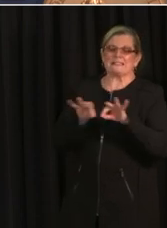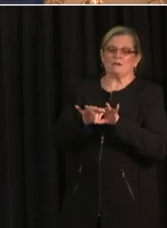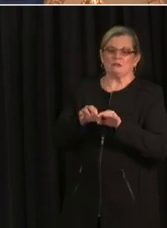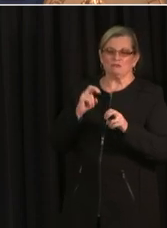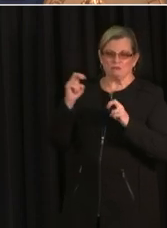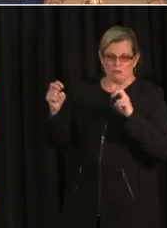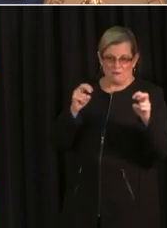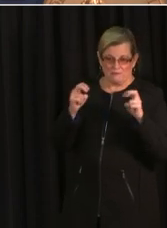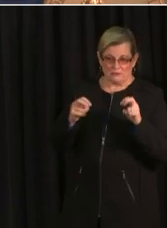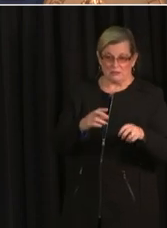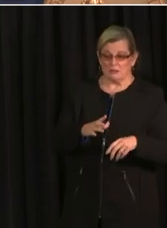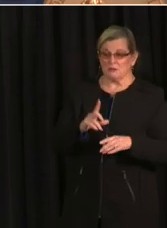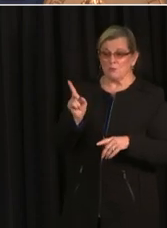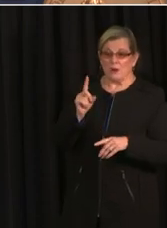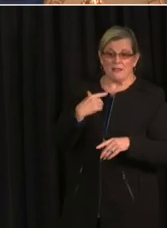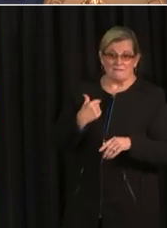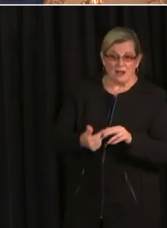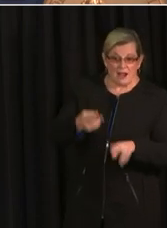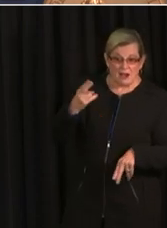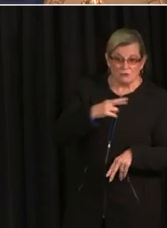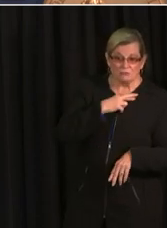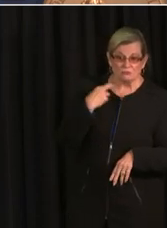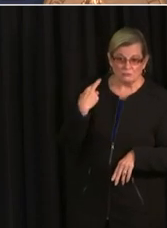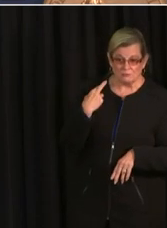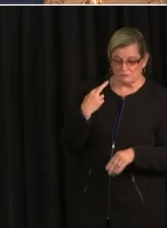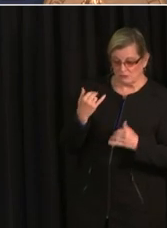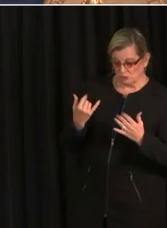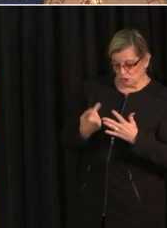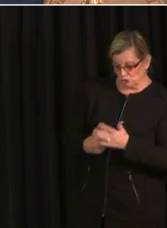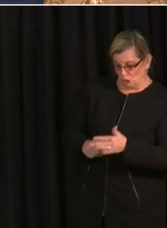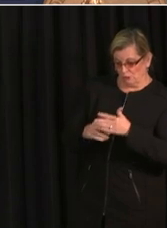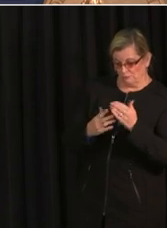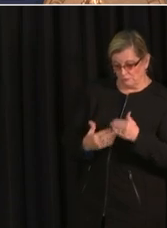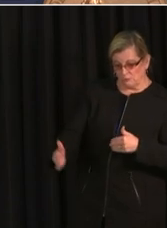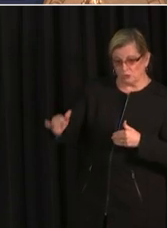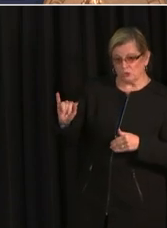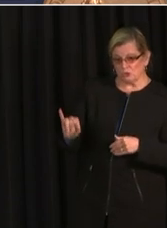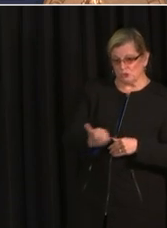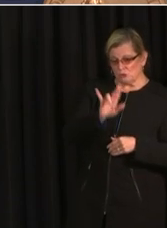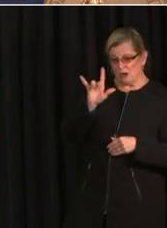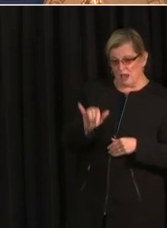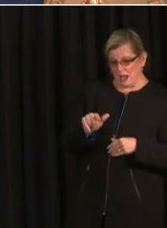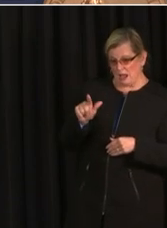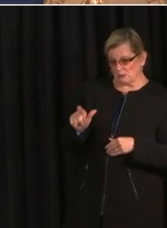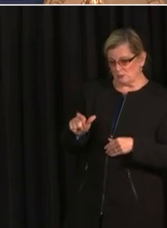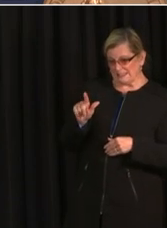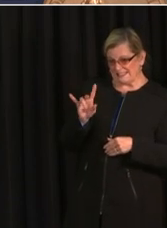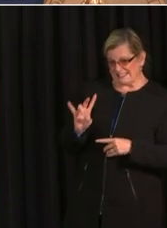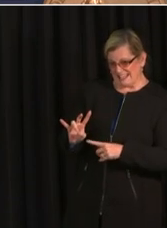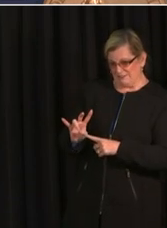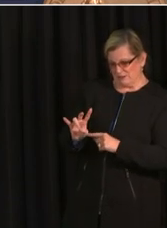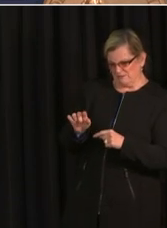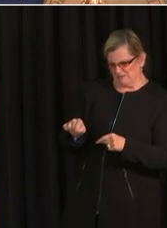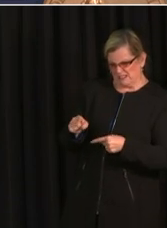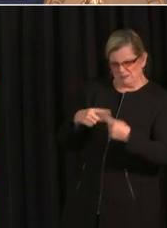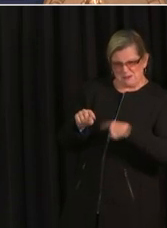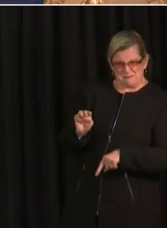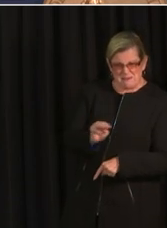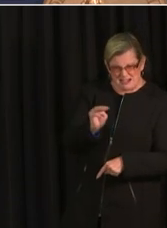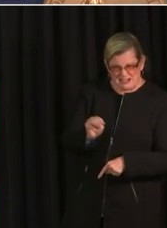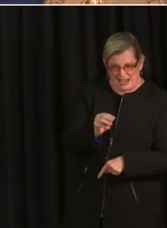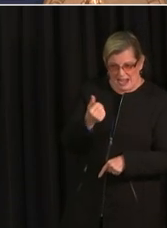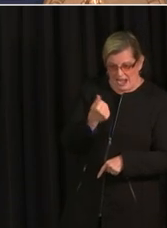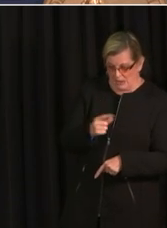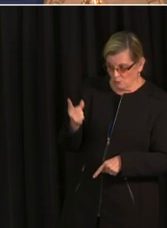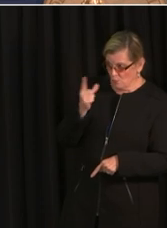areas. Beginning on July 27, anyone coming, that's this Monday, anyone coming